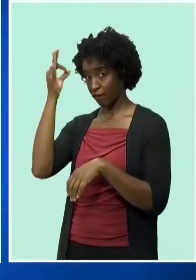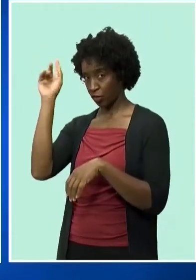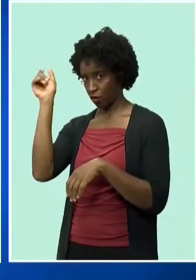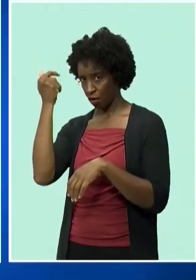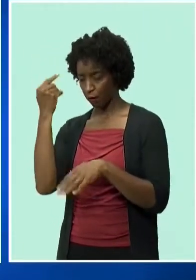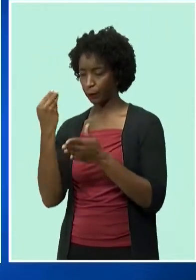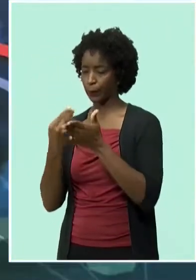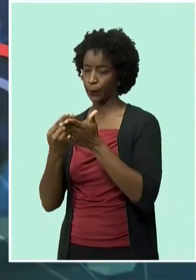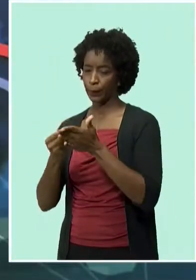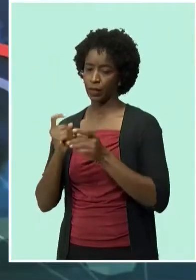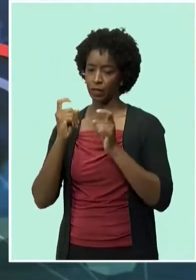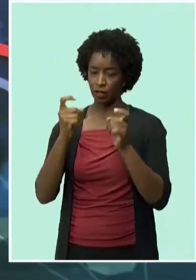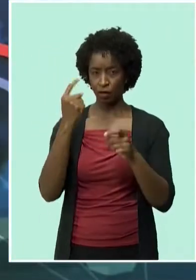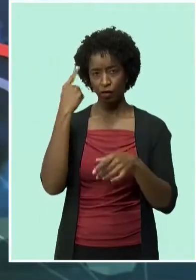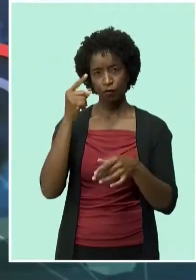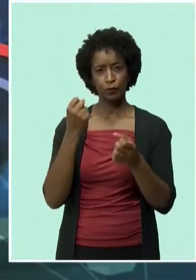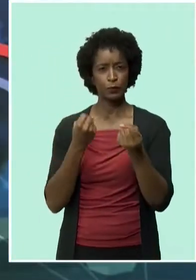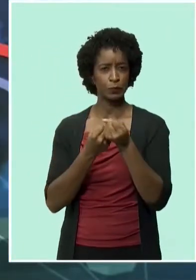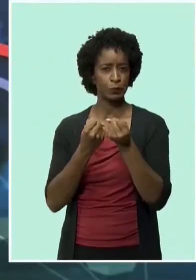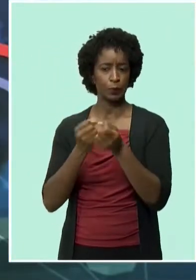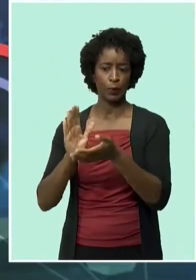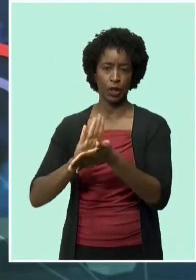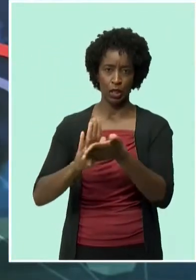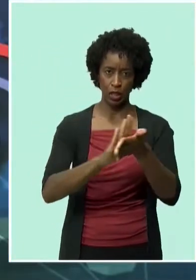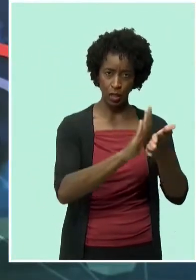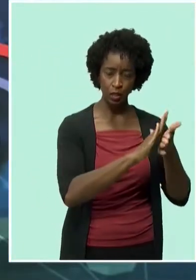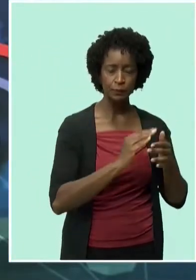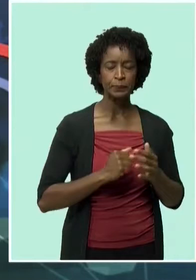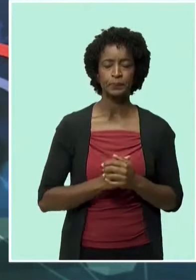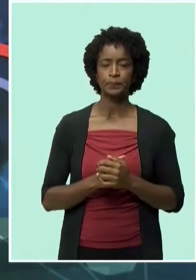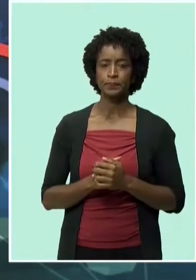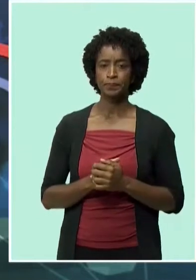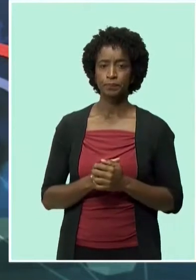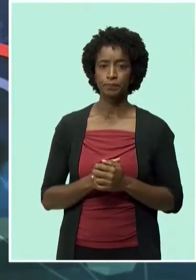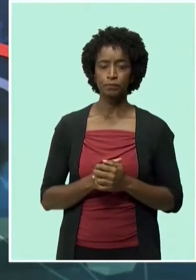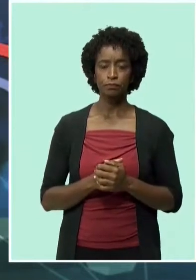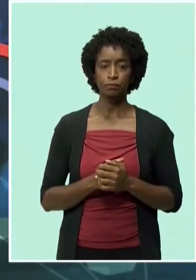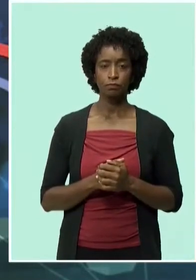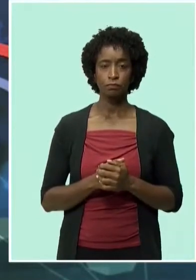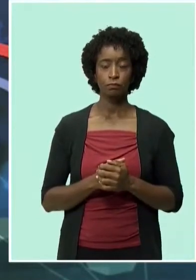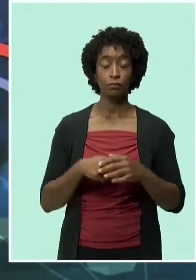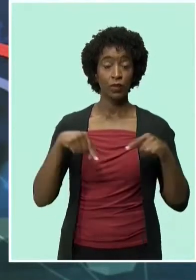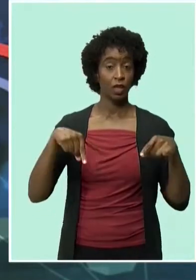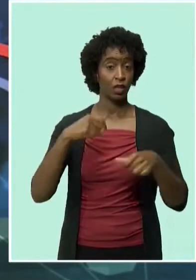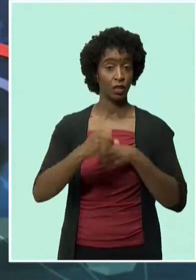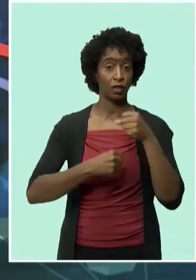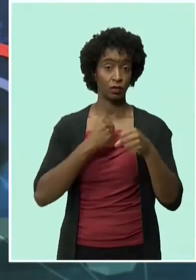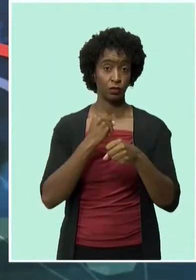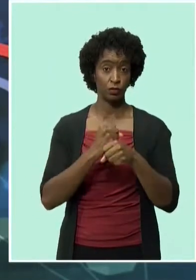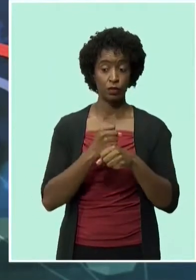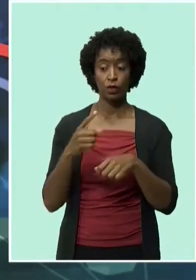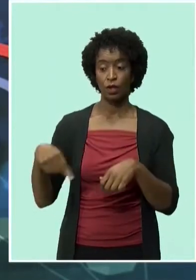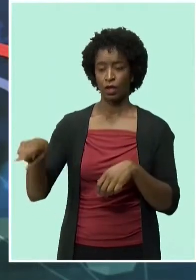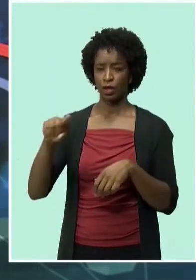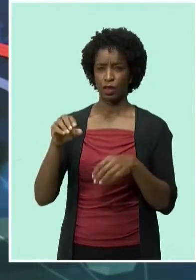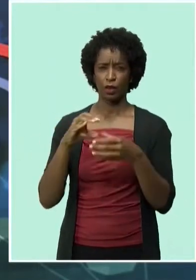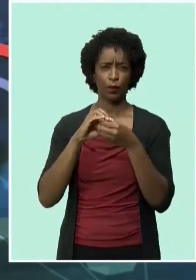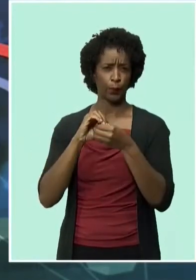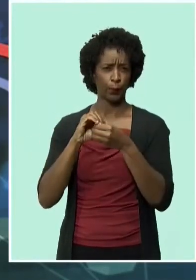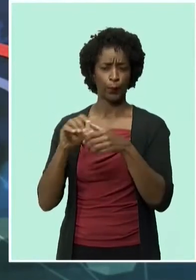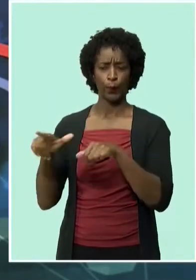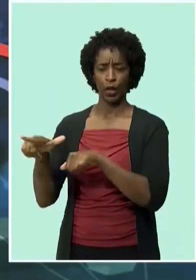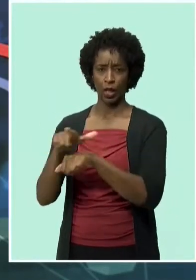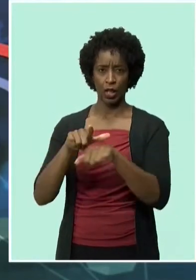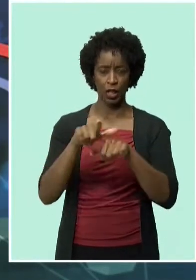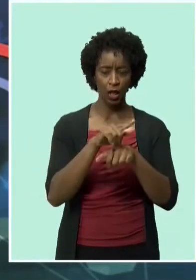cleanup. Well, back here in Barbados, we're hearing that by year-end, property owners who do not maintain their lots